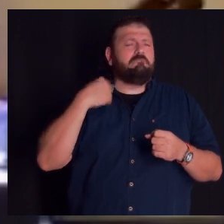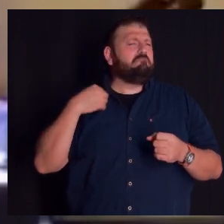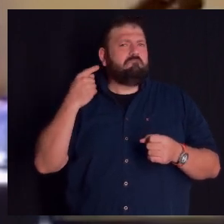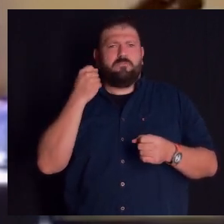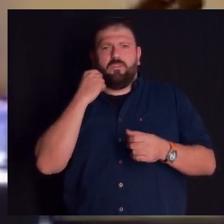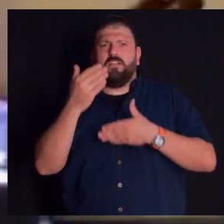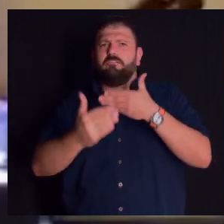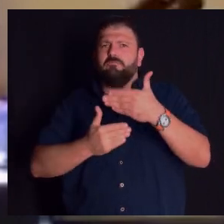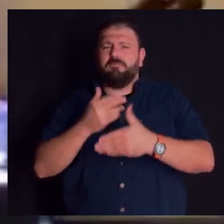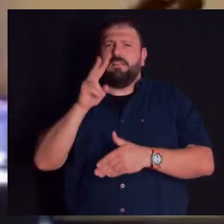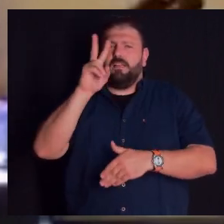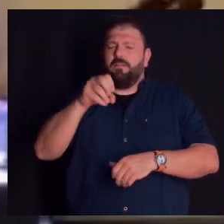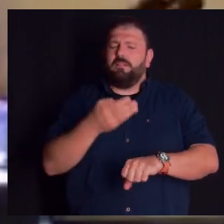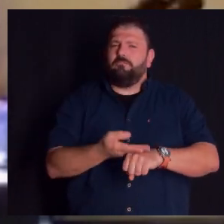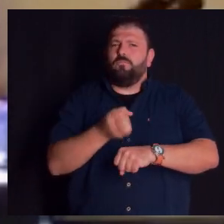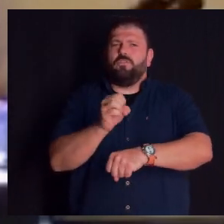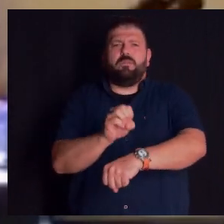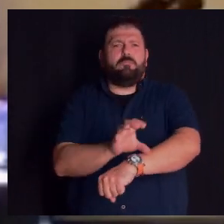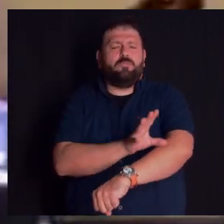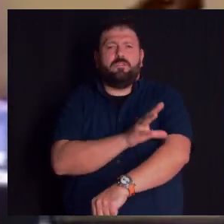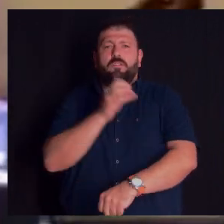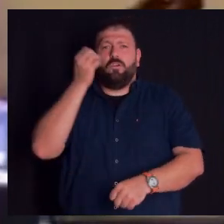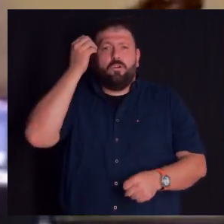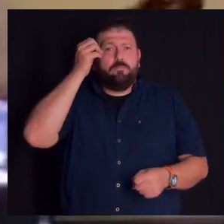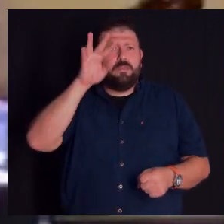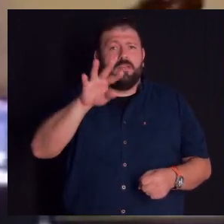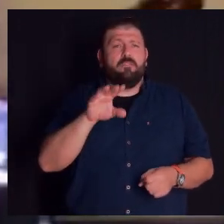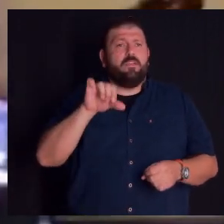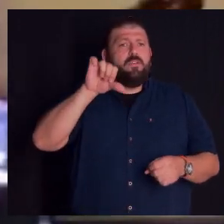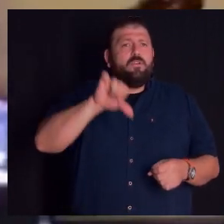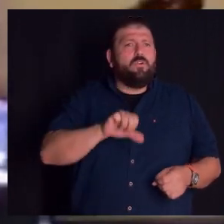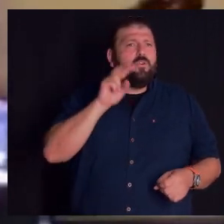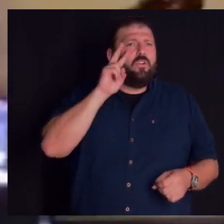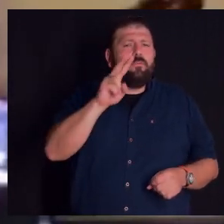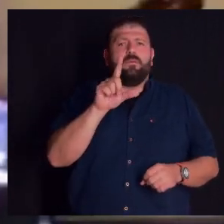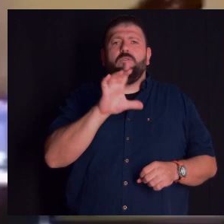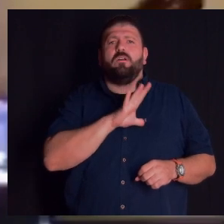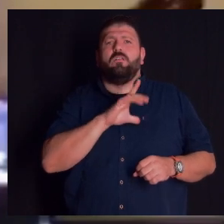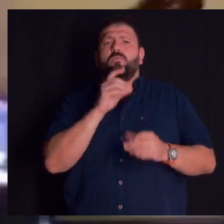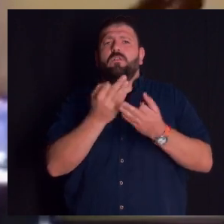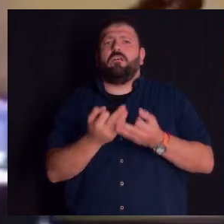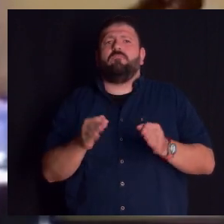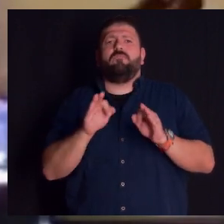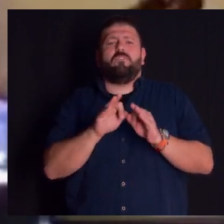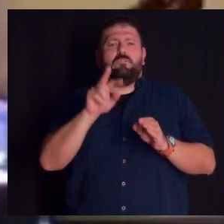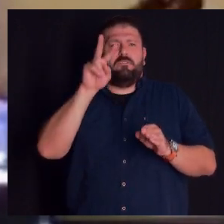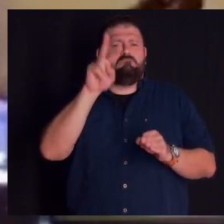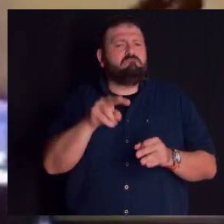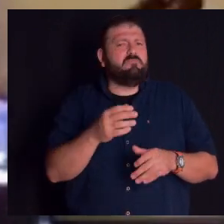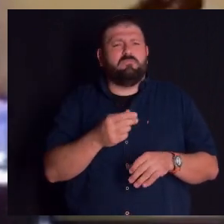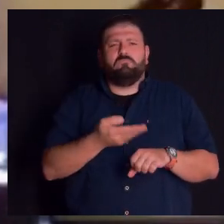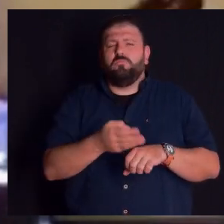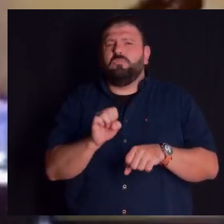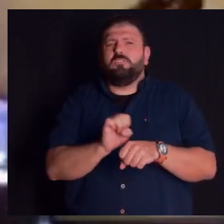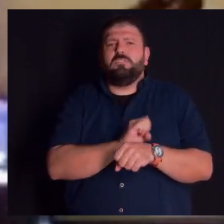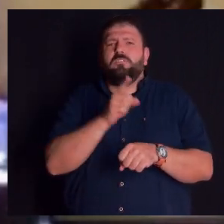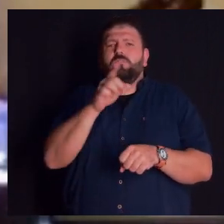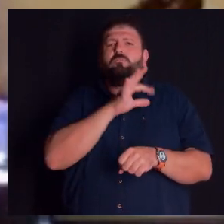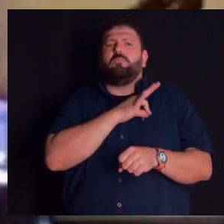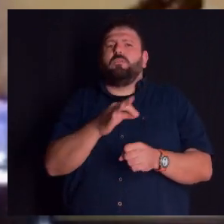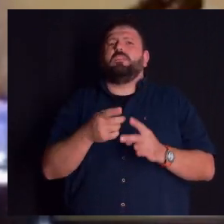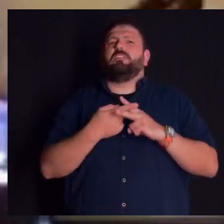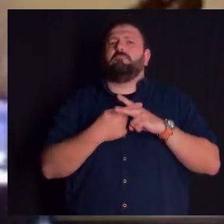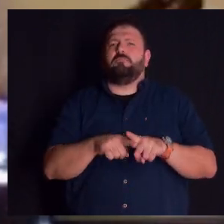go to one that says yes. It's very exciting, OmniLife. Today, I see OmniLife is easy.